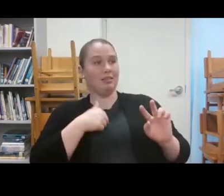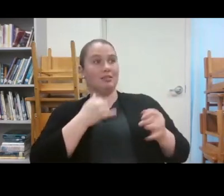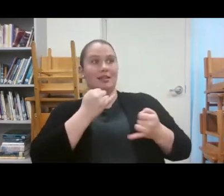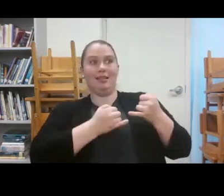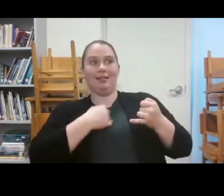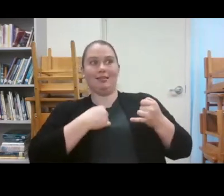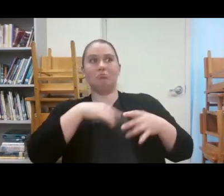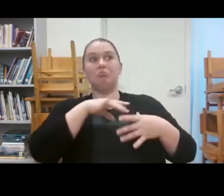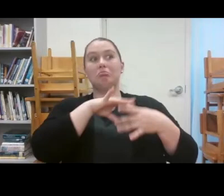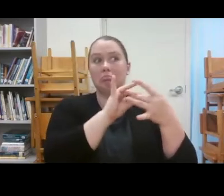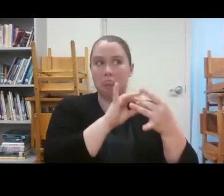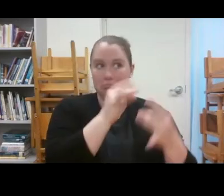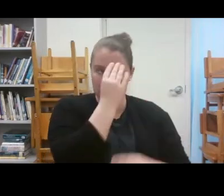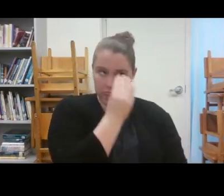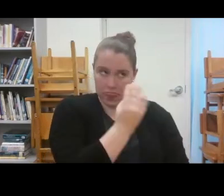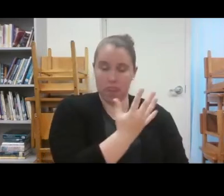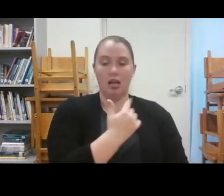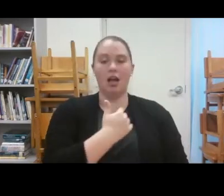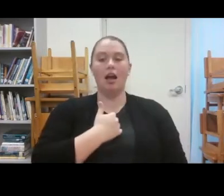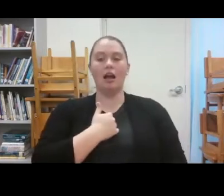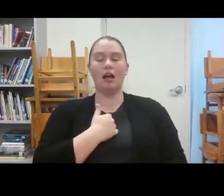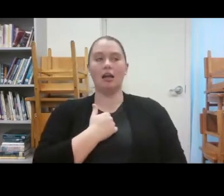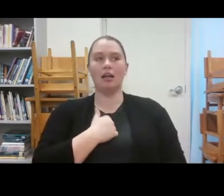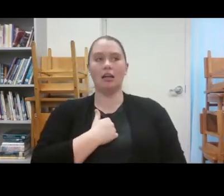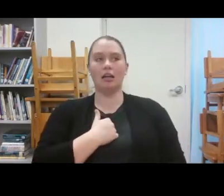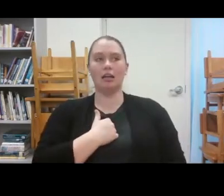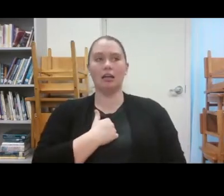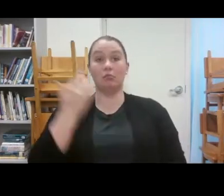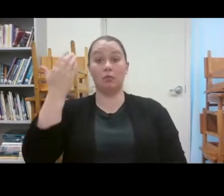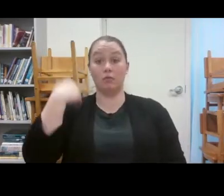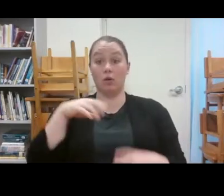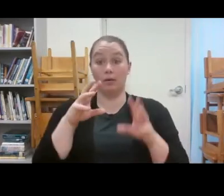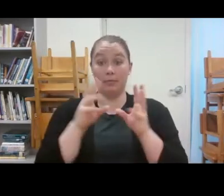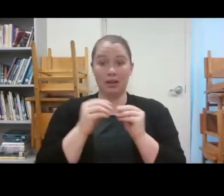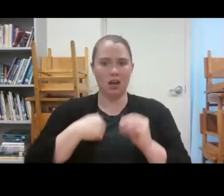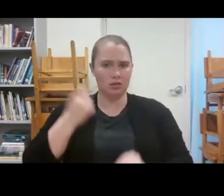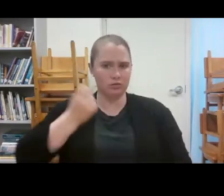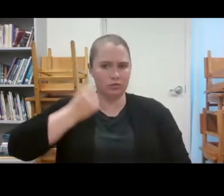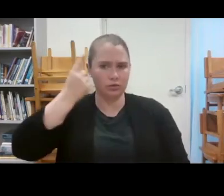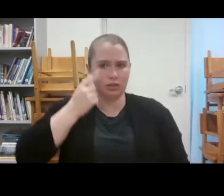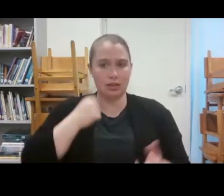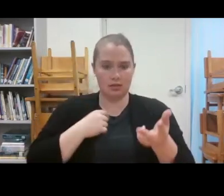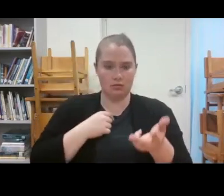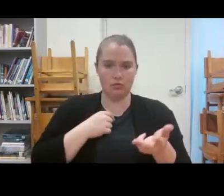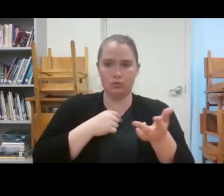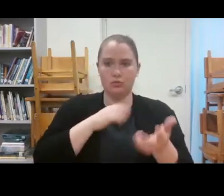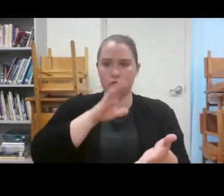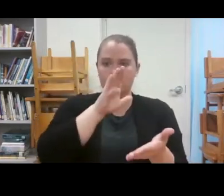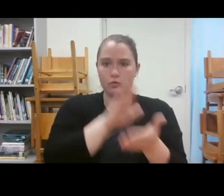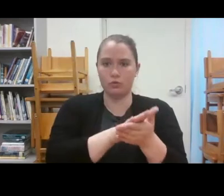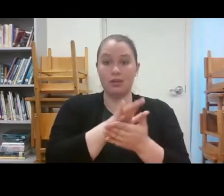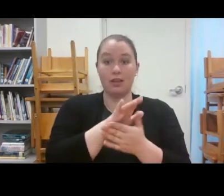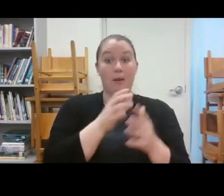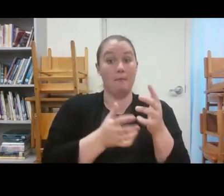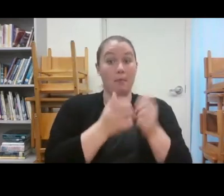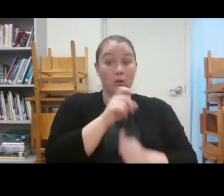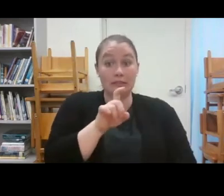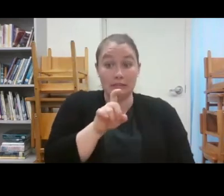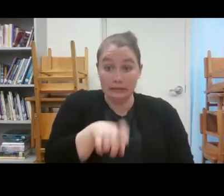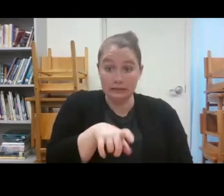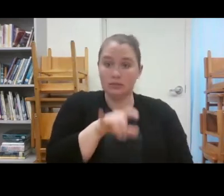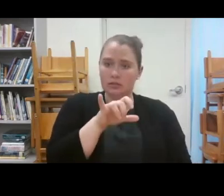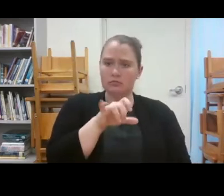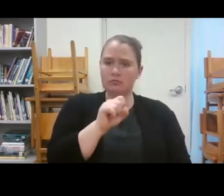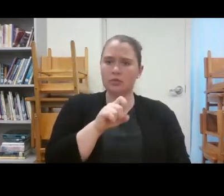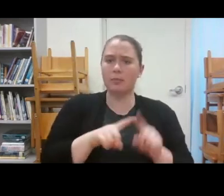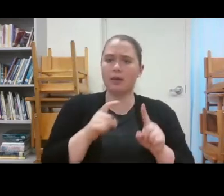that I'll say. I only came away from the last meeting with the understanding that these were the 3 schools that were in most need, but I